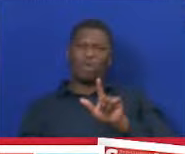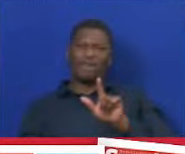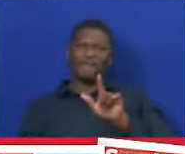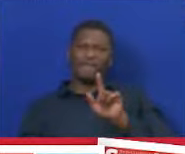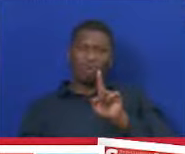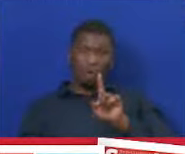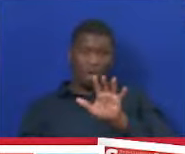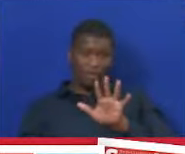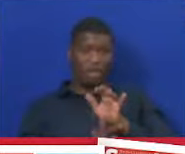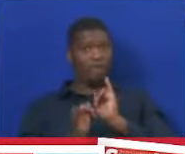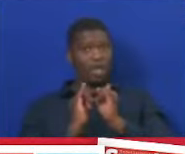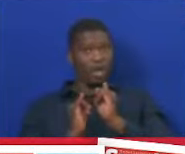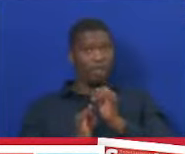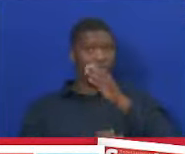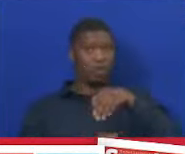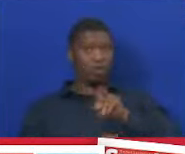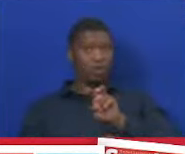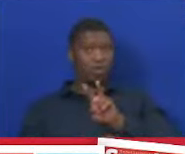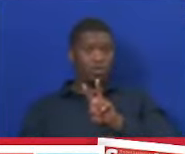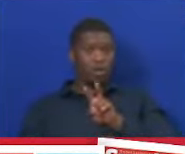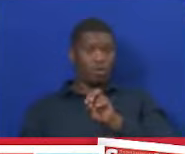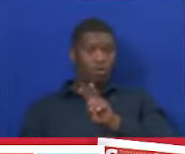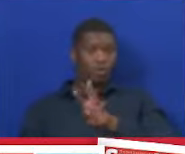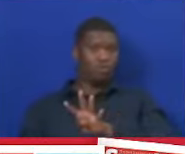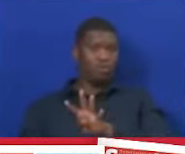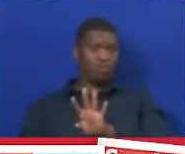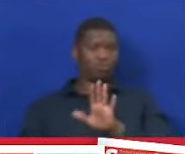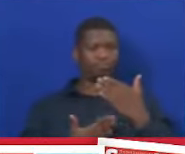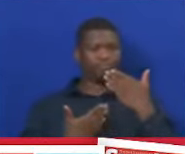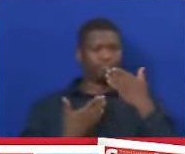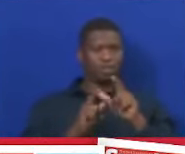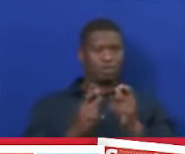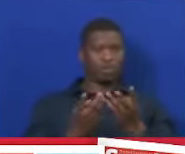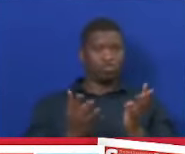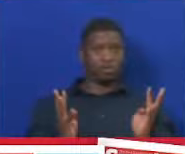11/2024. Thank you, Commissioner.